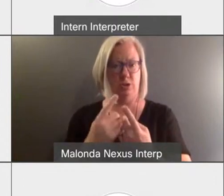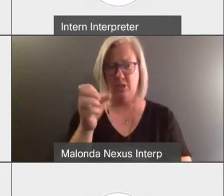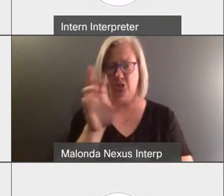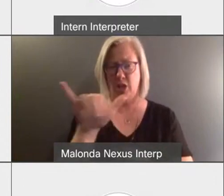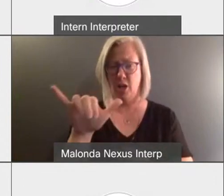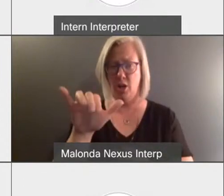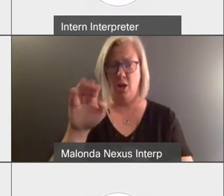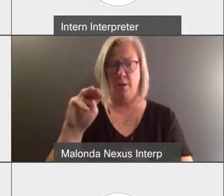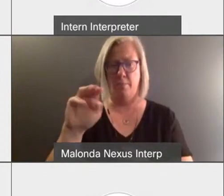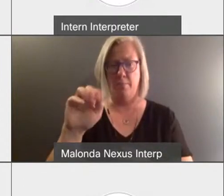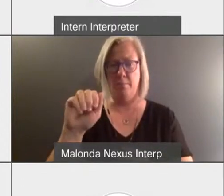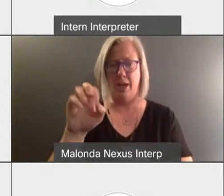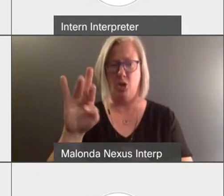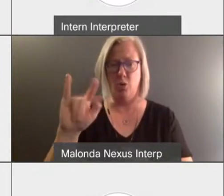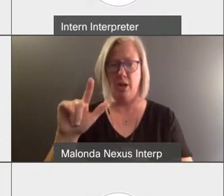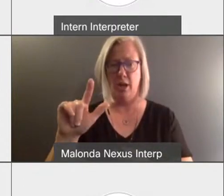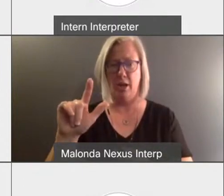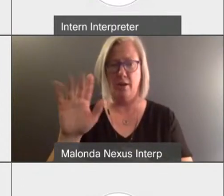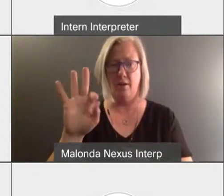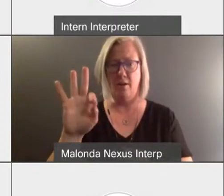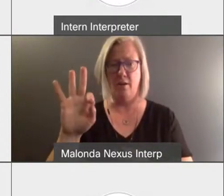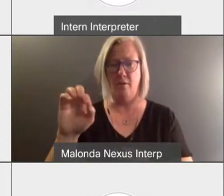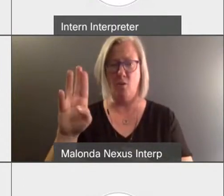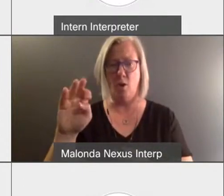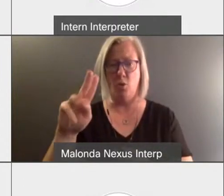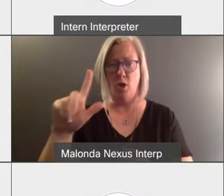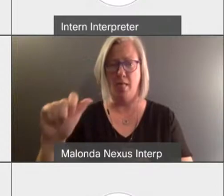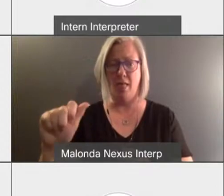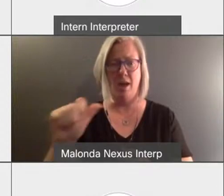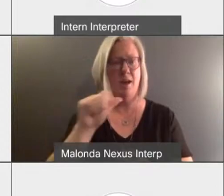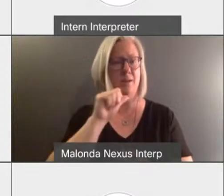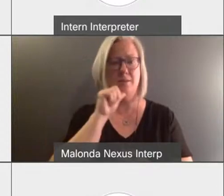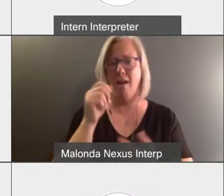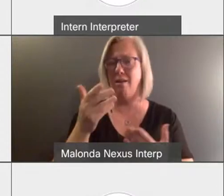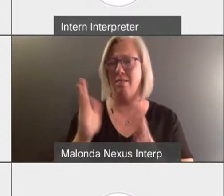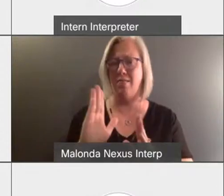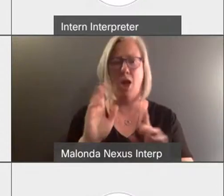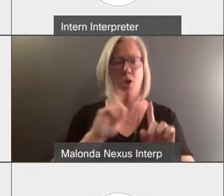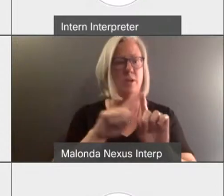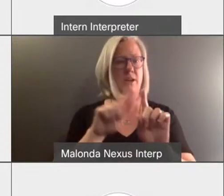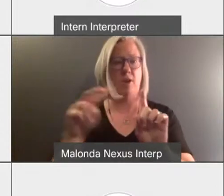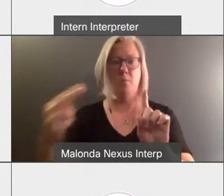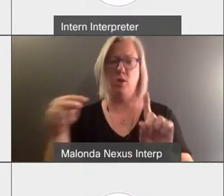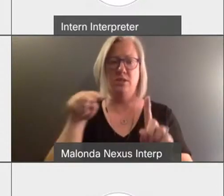gerrymandering formula does not allow different points of view,